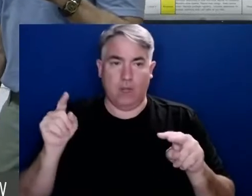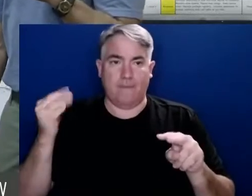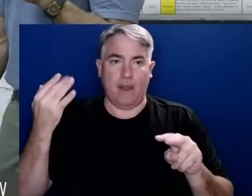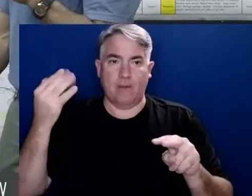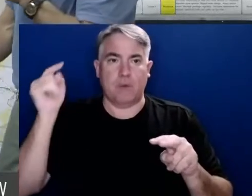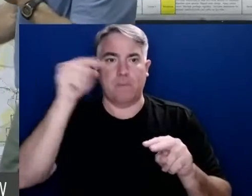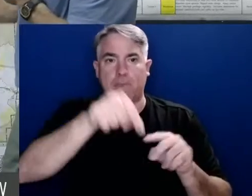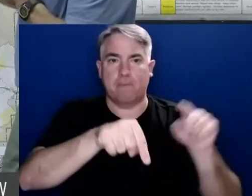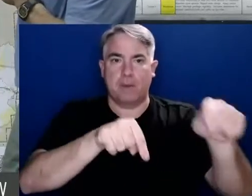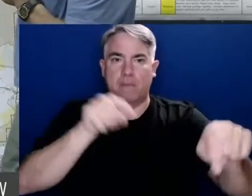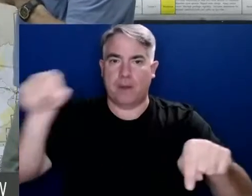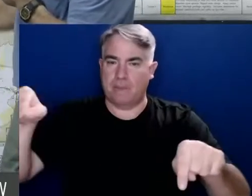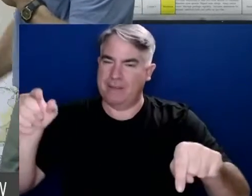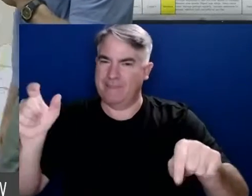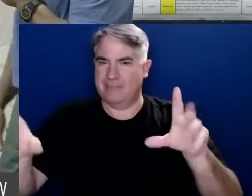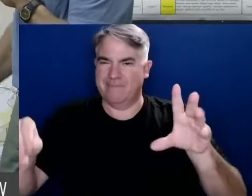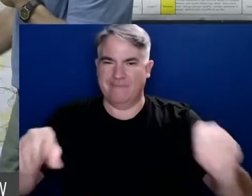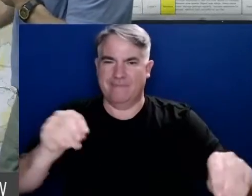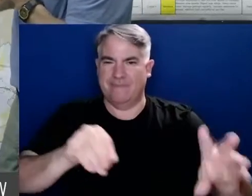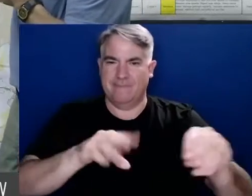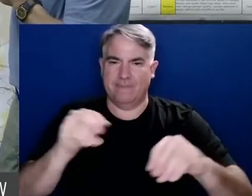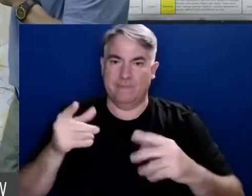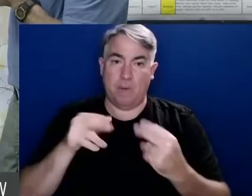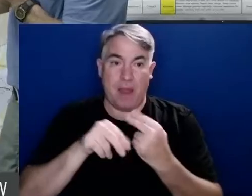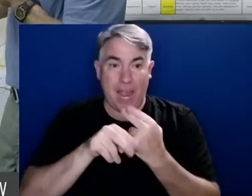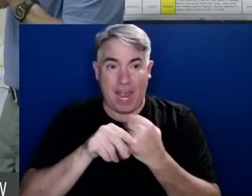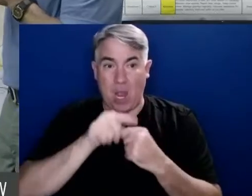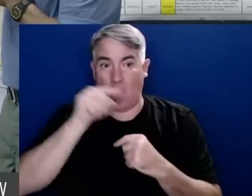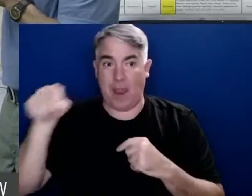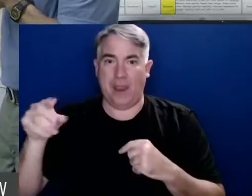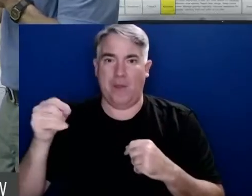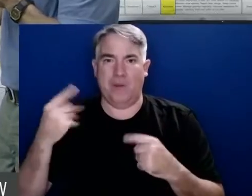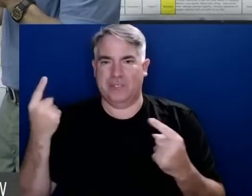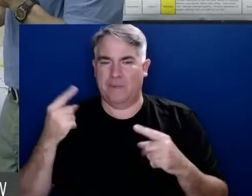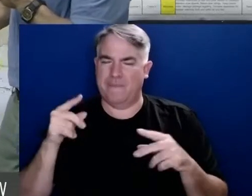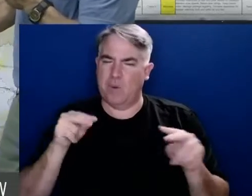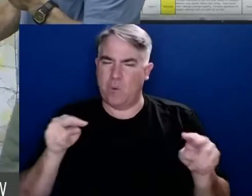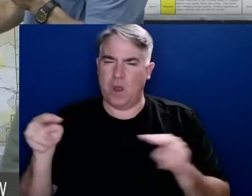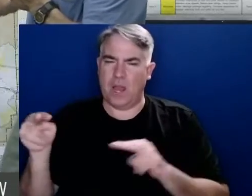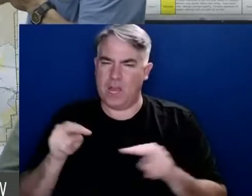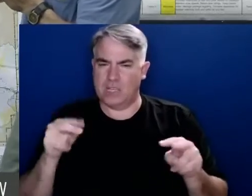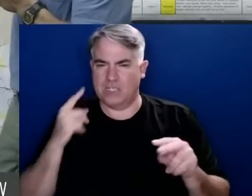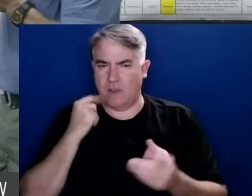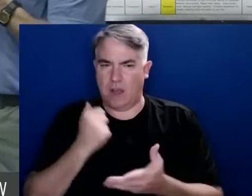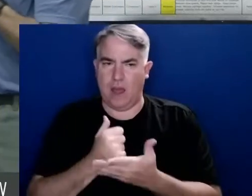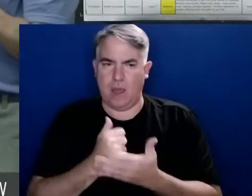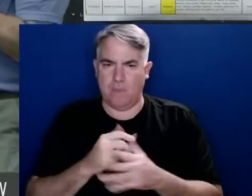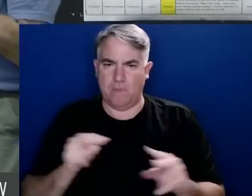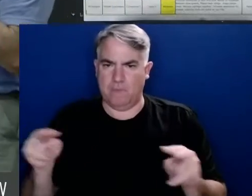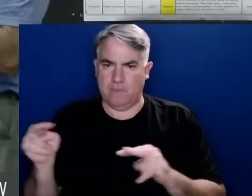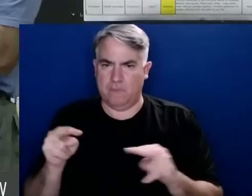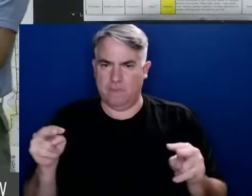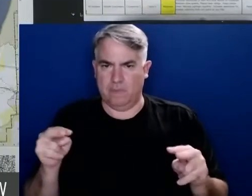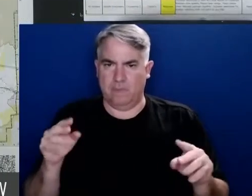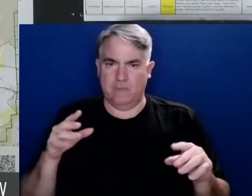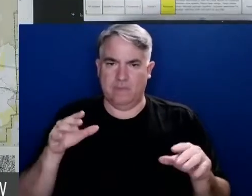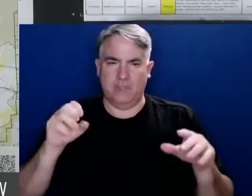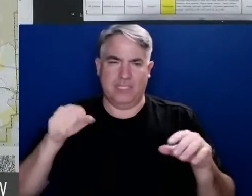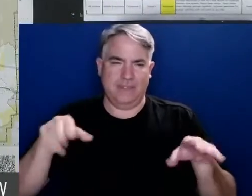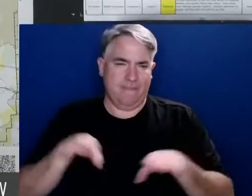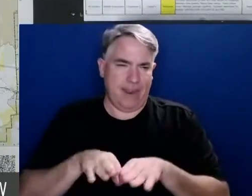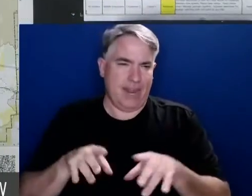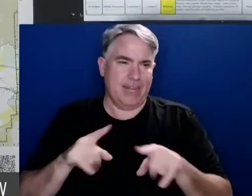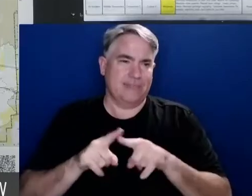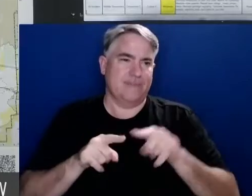or problems for residents. And then also the Dixie Valley area, we focus on those two areas. We also keep the night shift